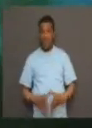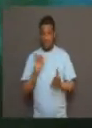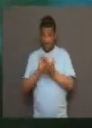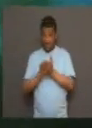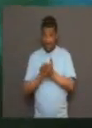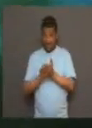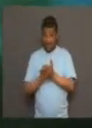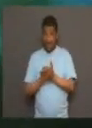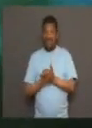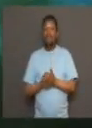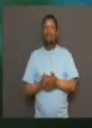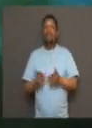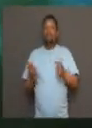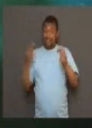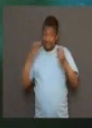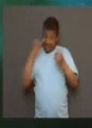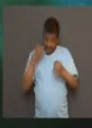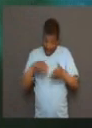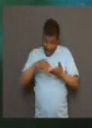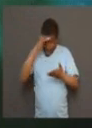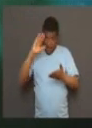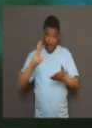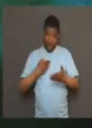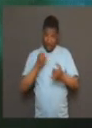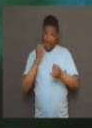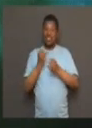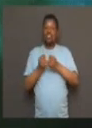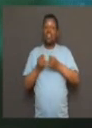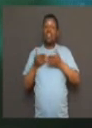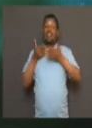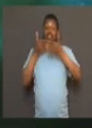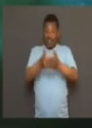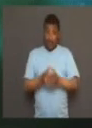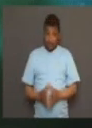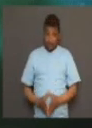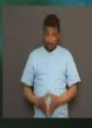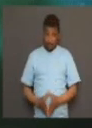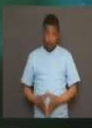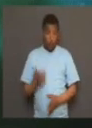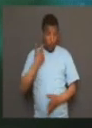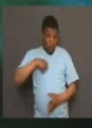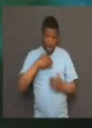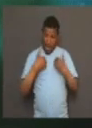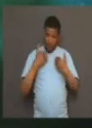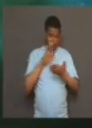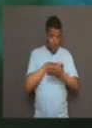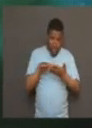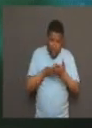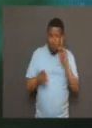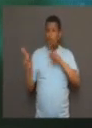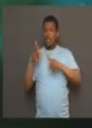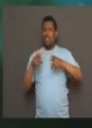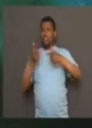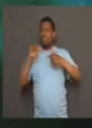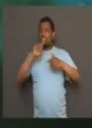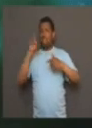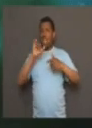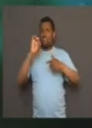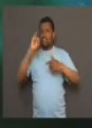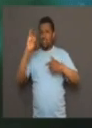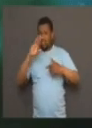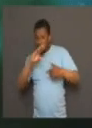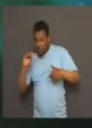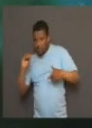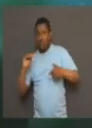That brings us to the end of the lesson, everyone. We have studied population size